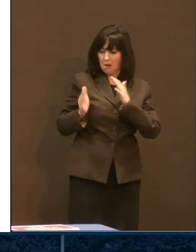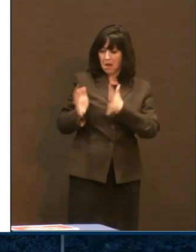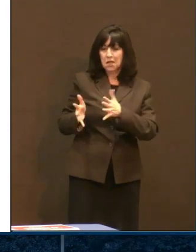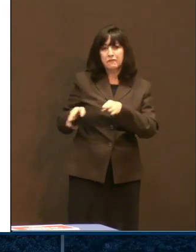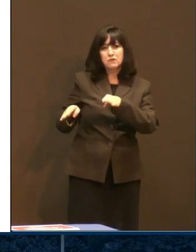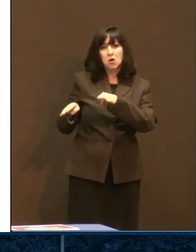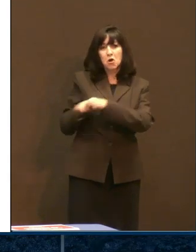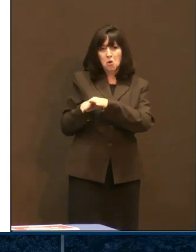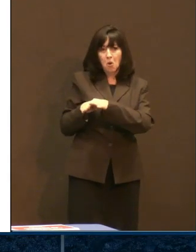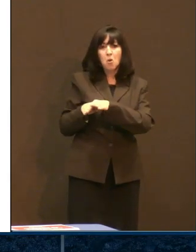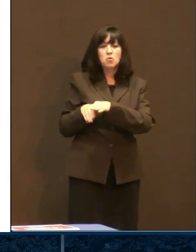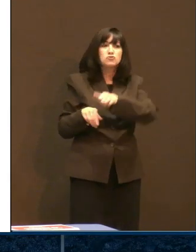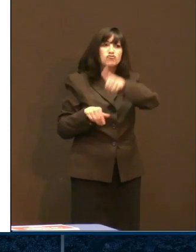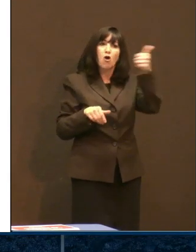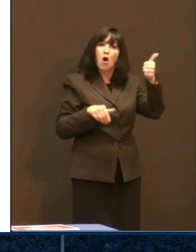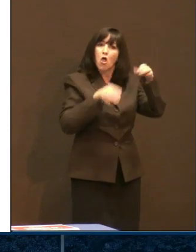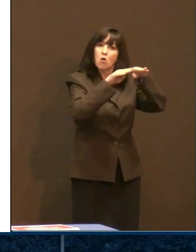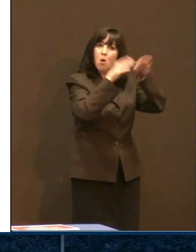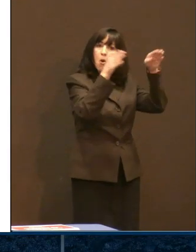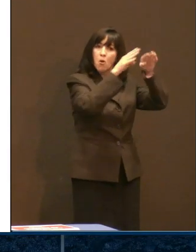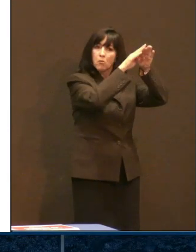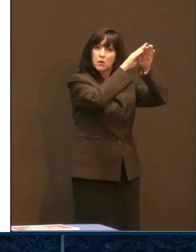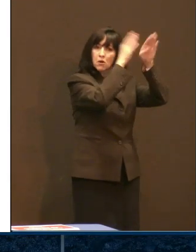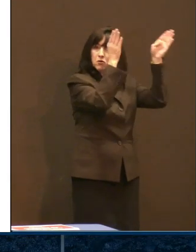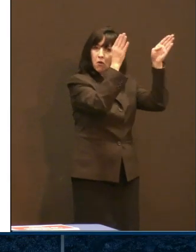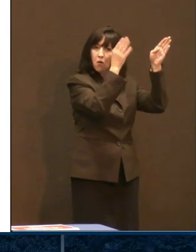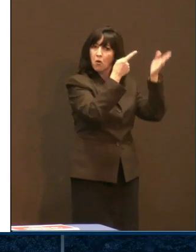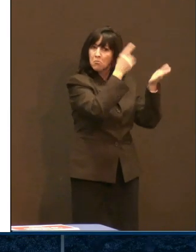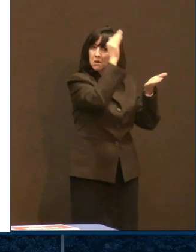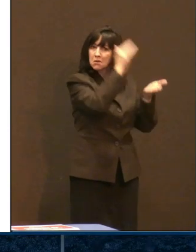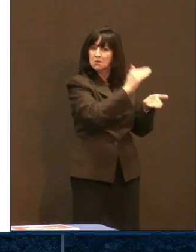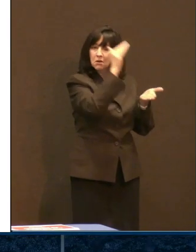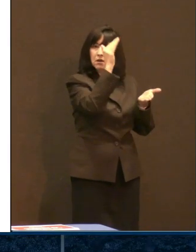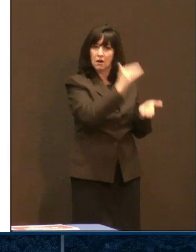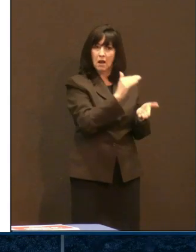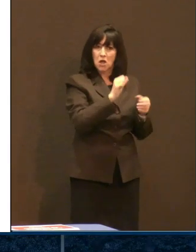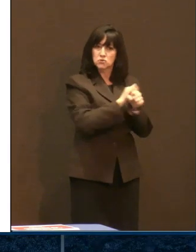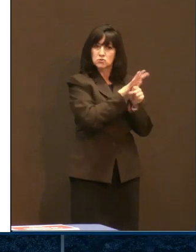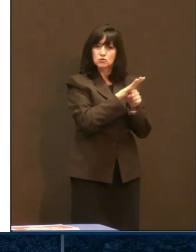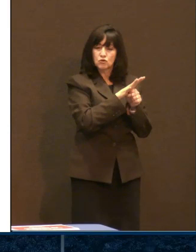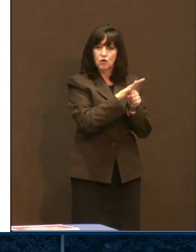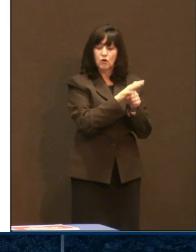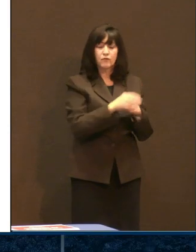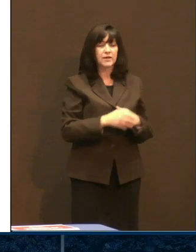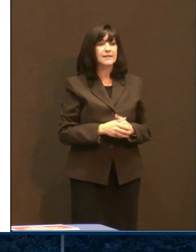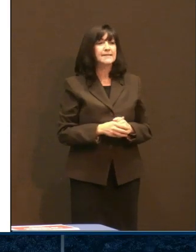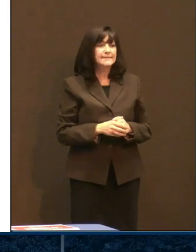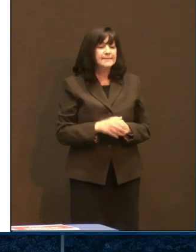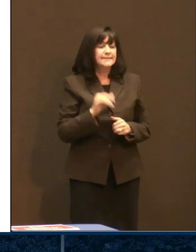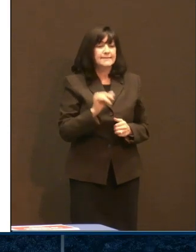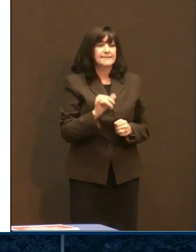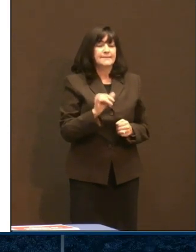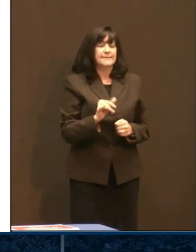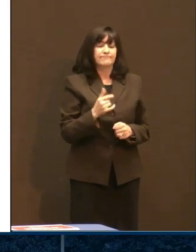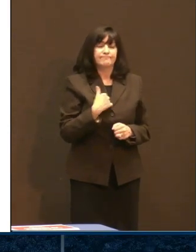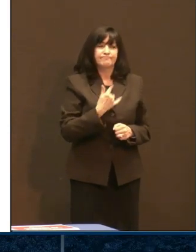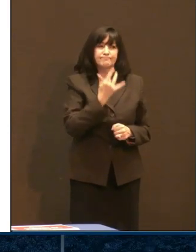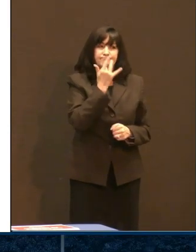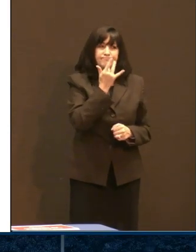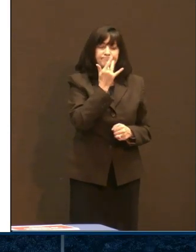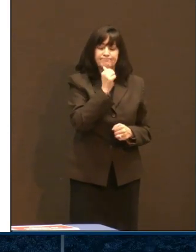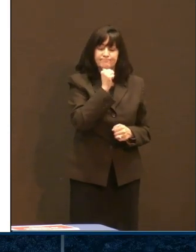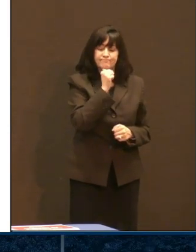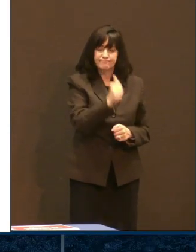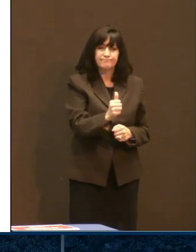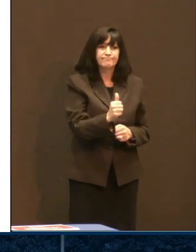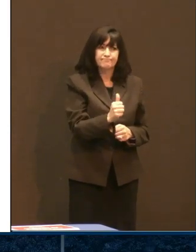rather not do it that way. There may be certain things that we can do that way. Obviously,